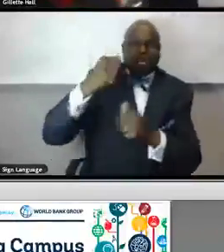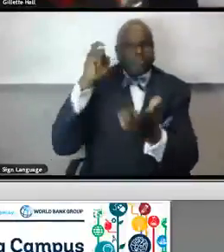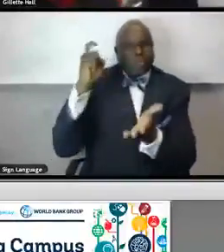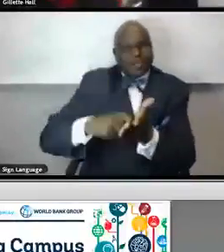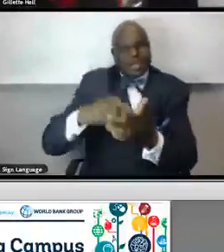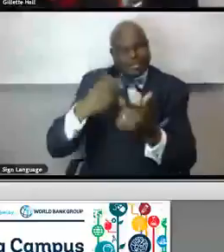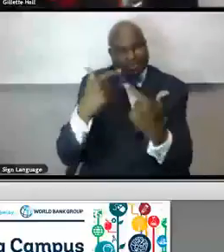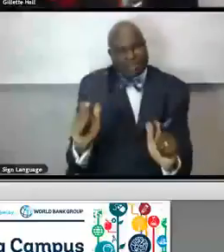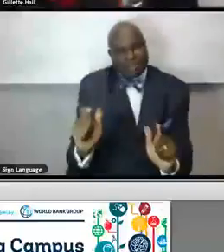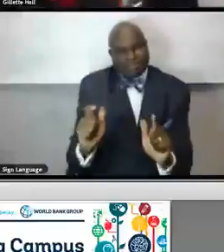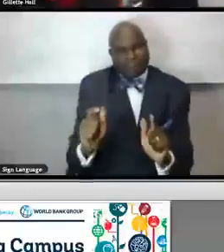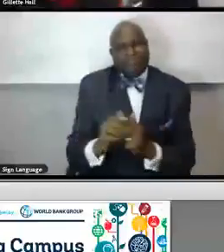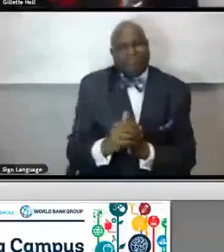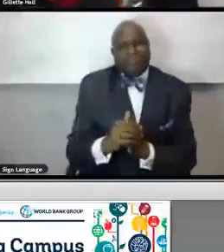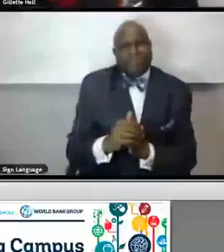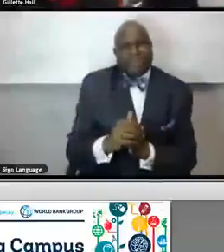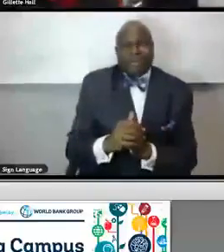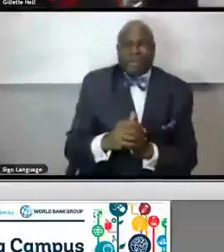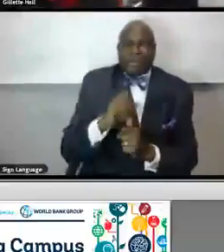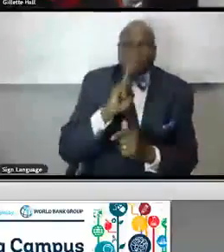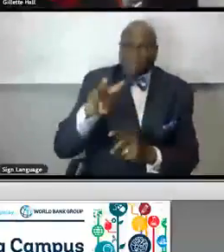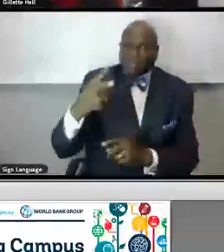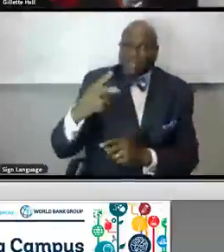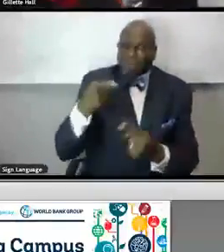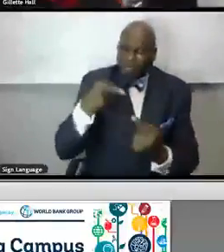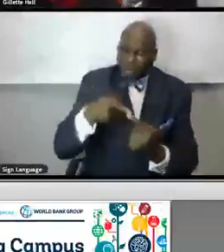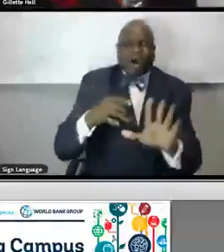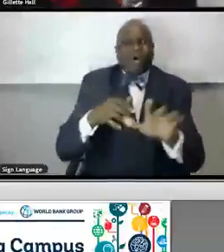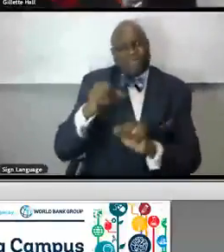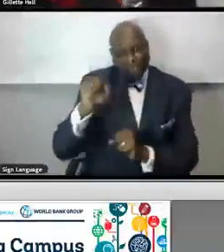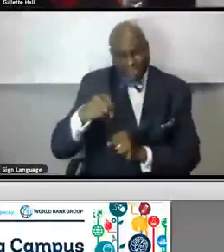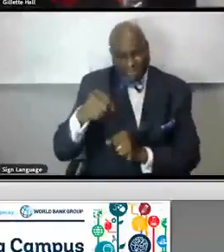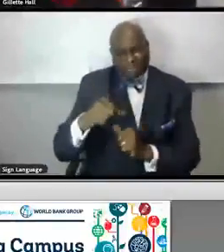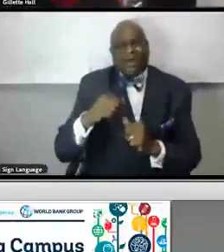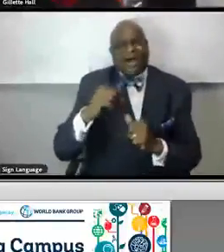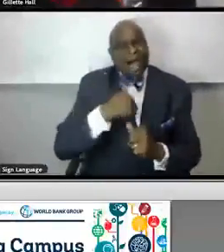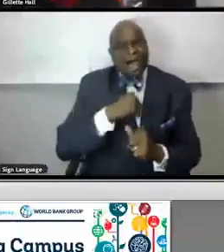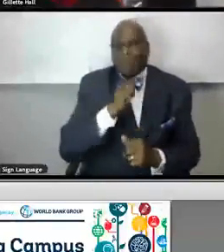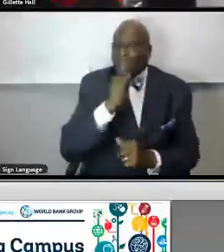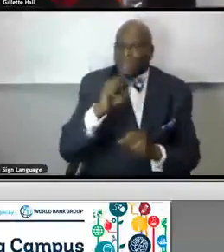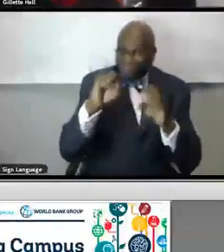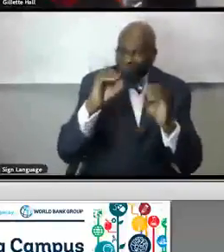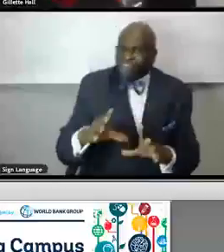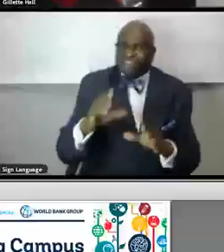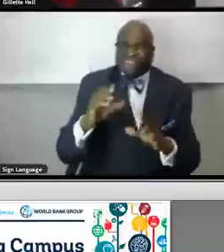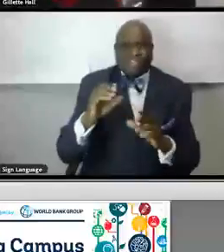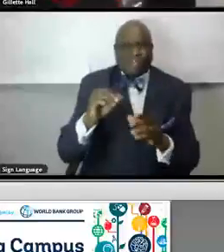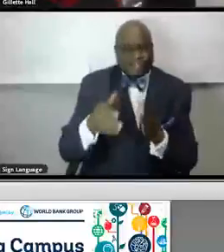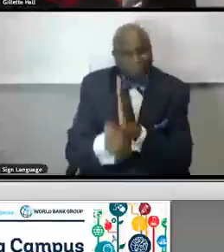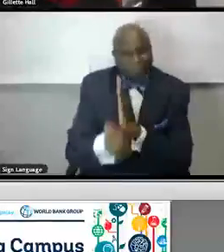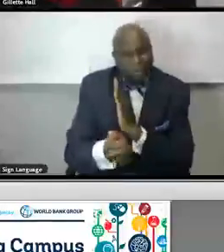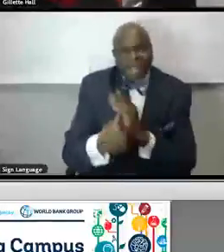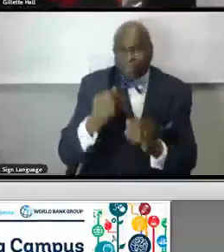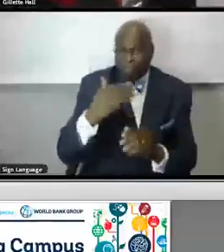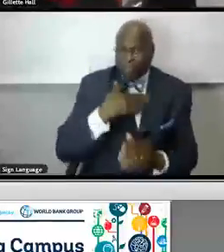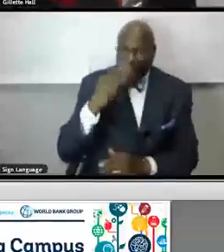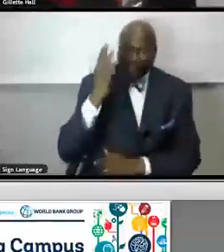two. There was a second point there. Yes, I am not an education expert, but to my